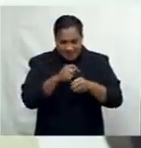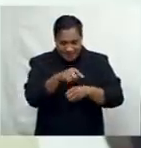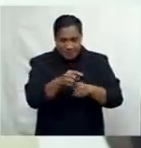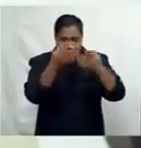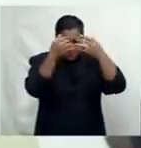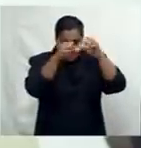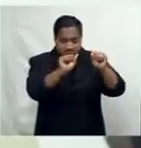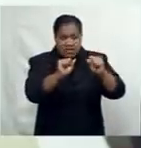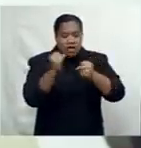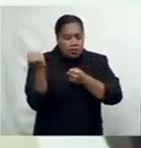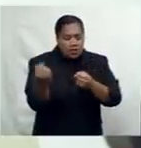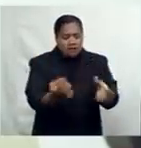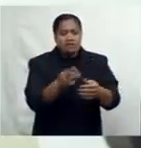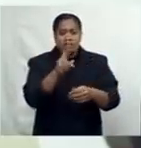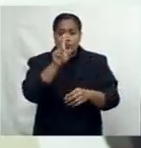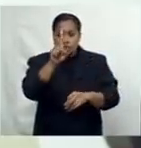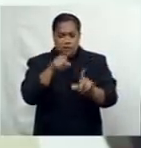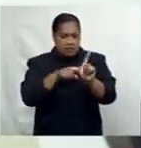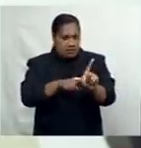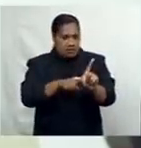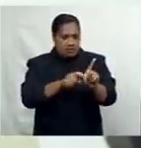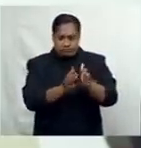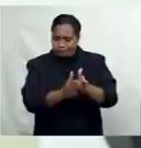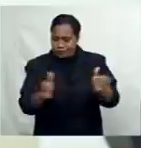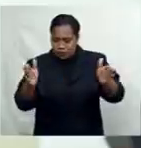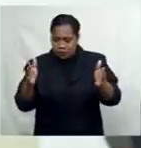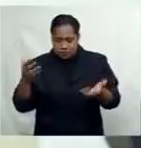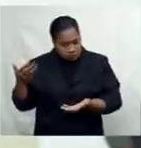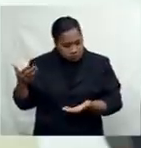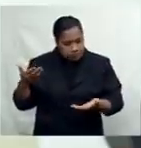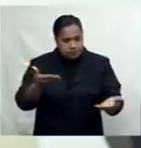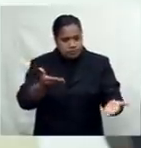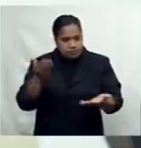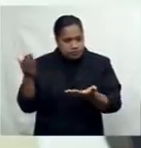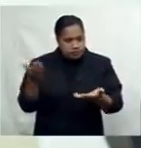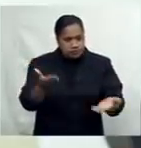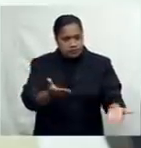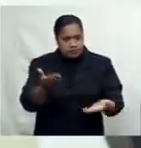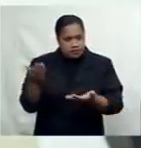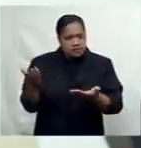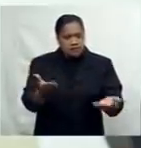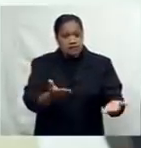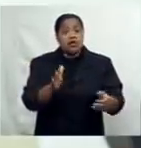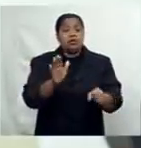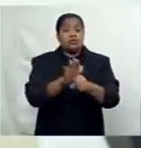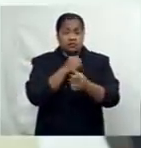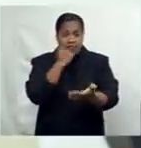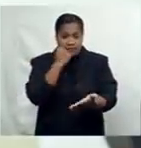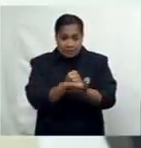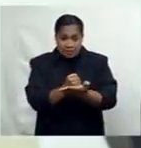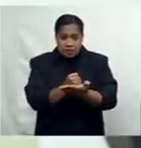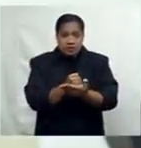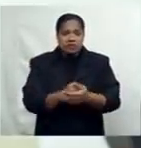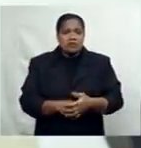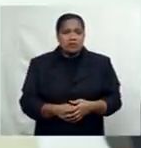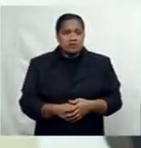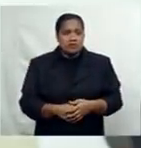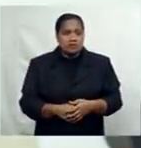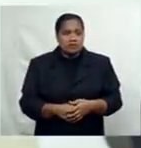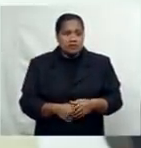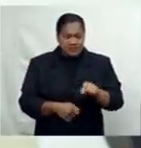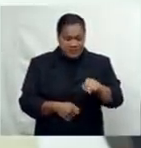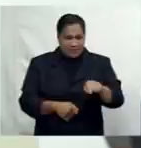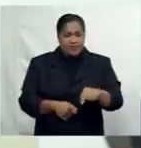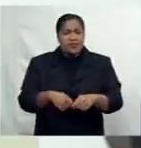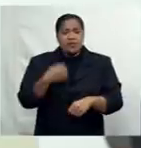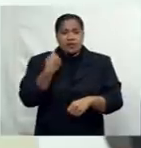an year. We will establish fencing to ensure there's no intrusion of animals which could infect